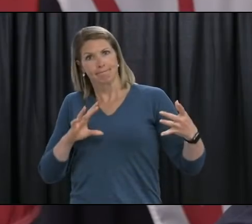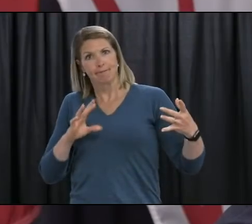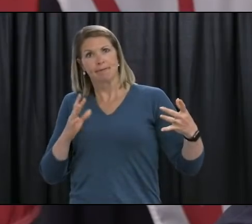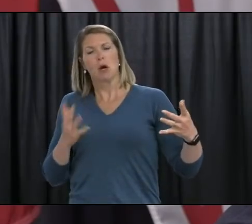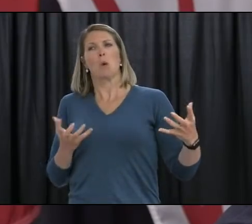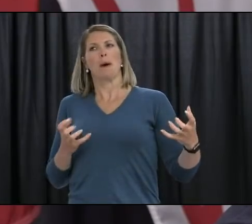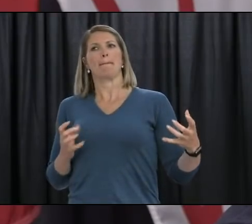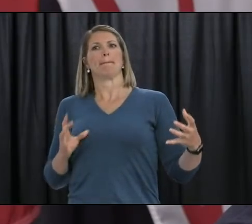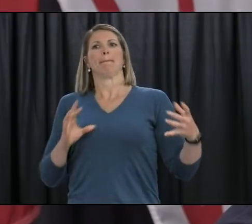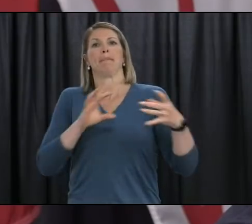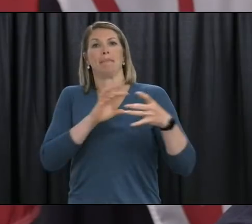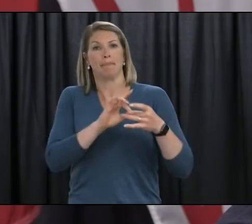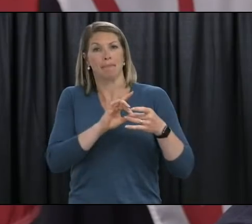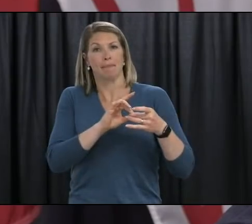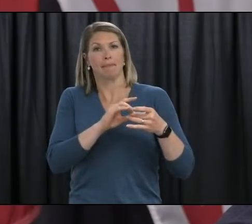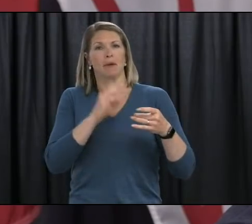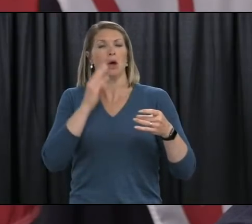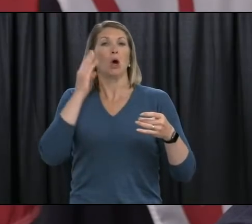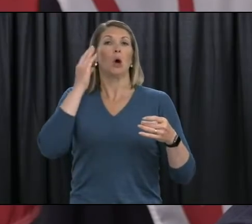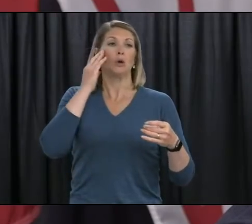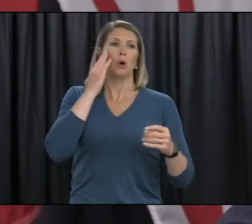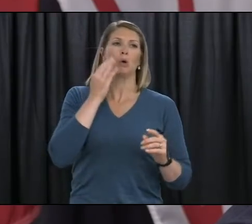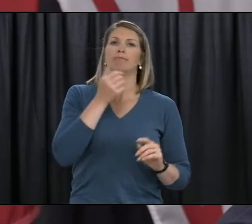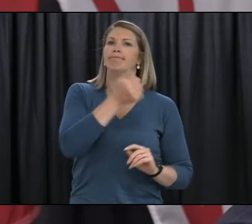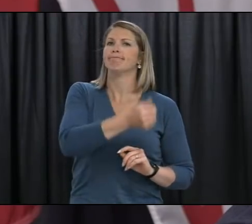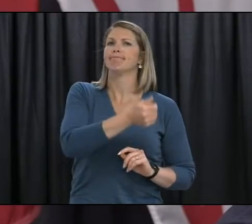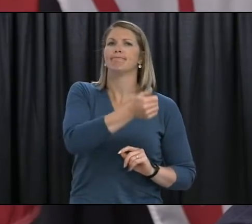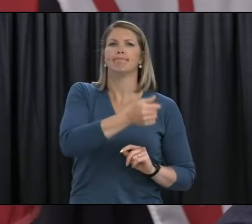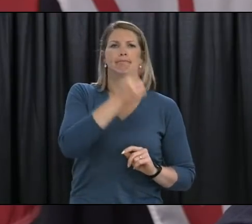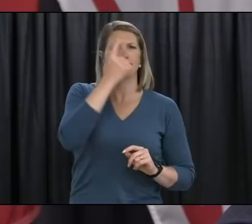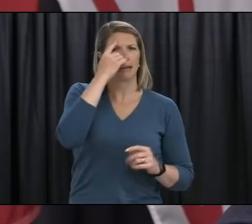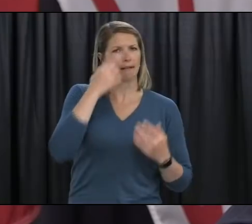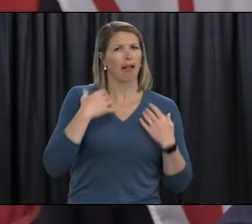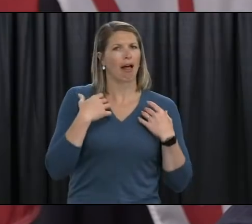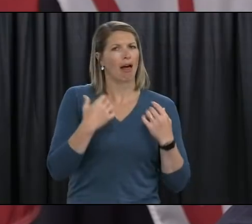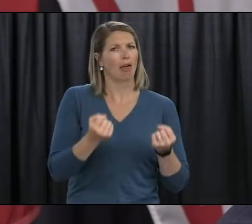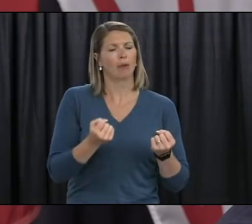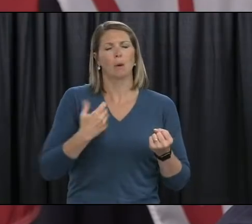health-wise, that can come to having loved ones visit their seniors